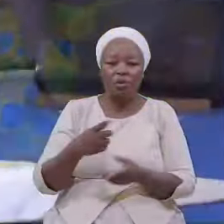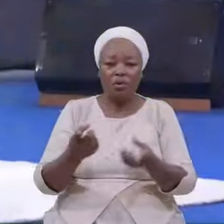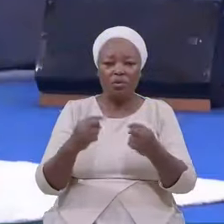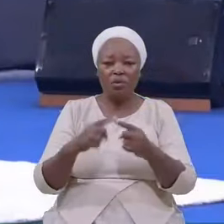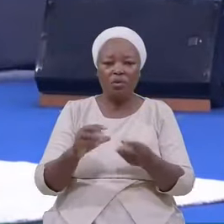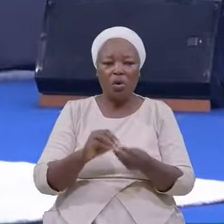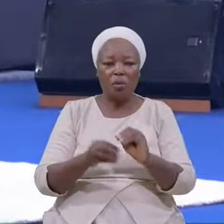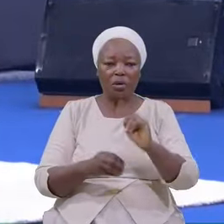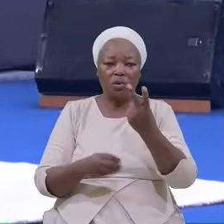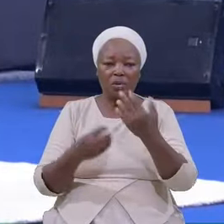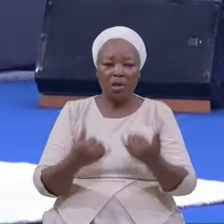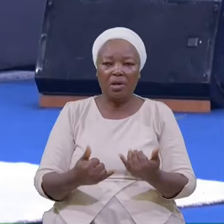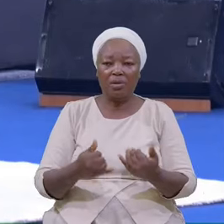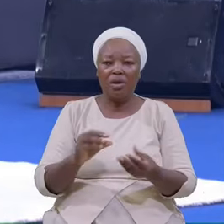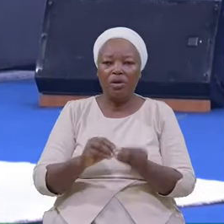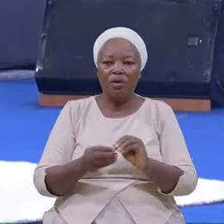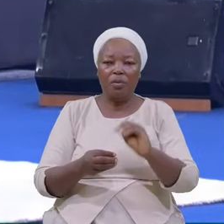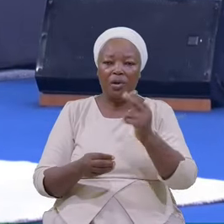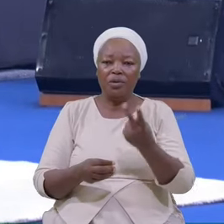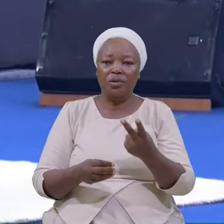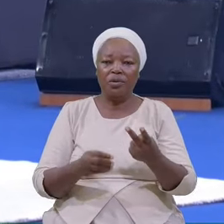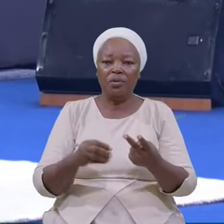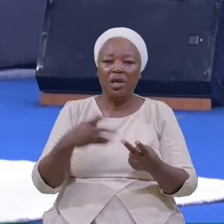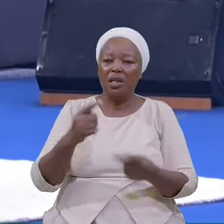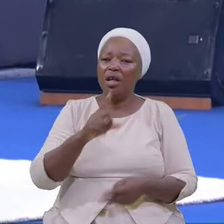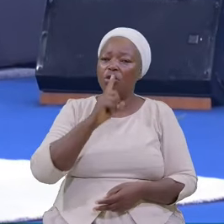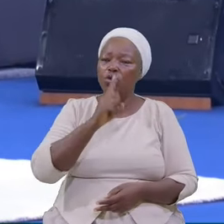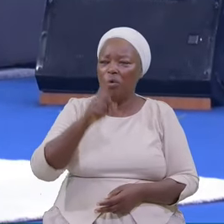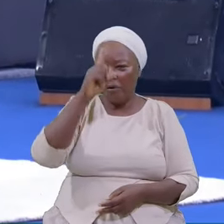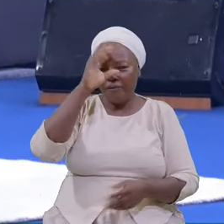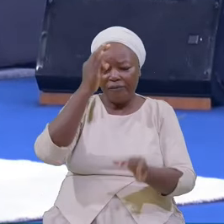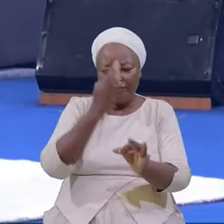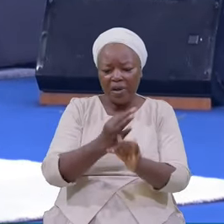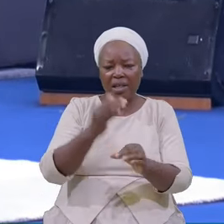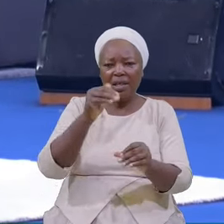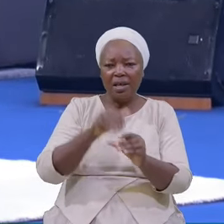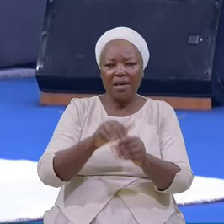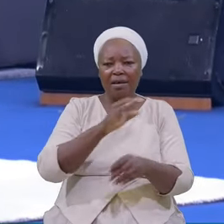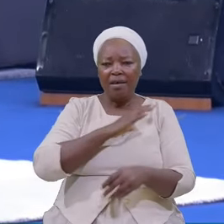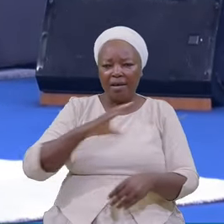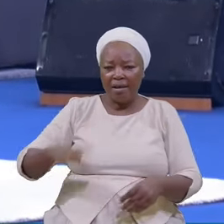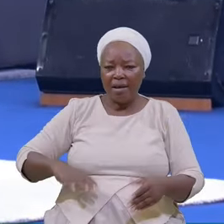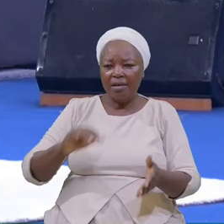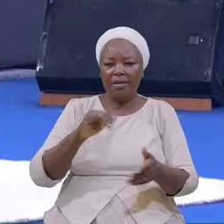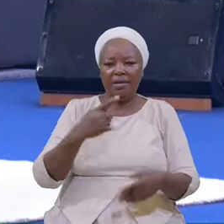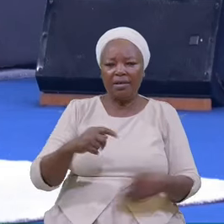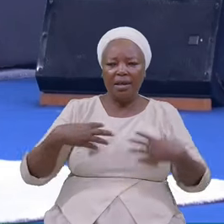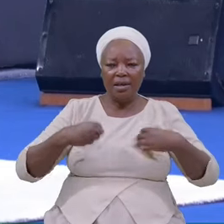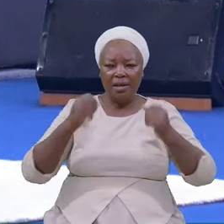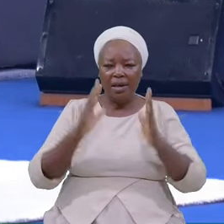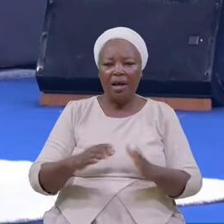now. Nous allons deuxième point. Number two, the sure faith in Christ, the healer of